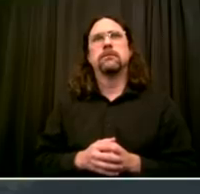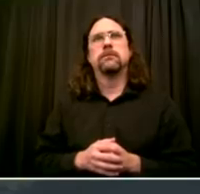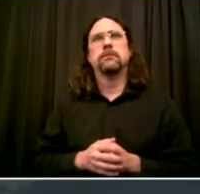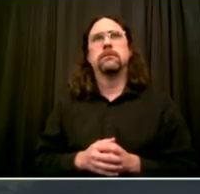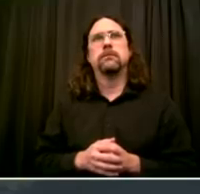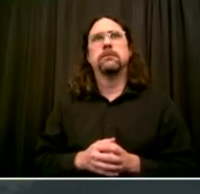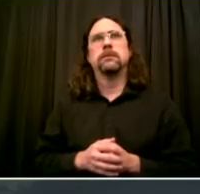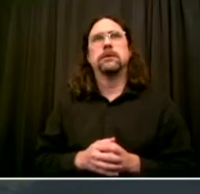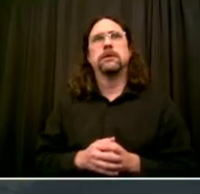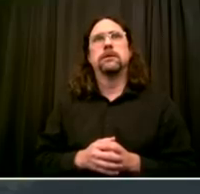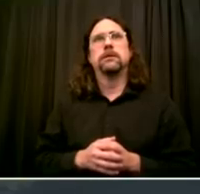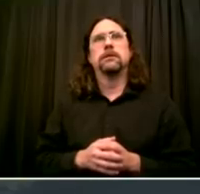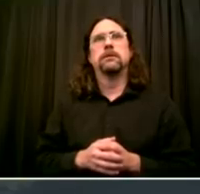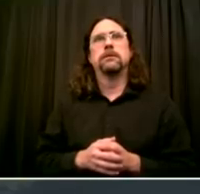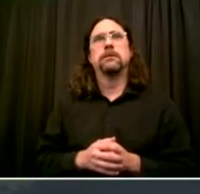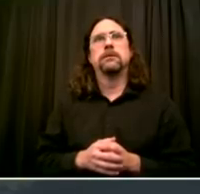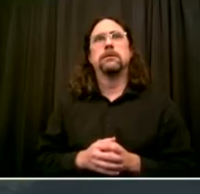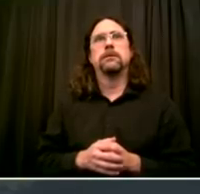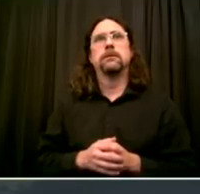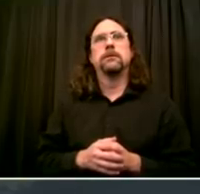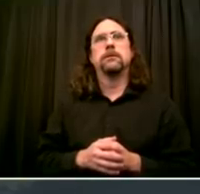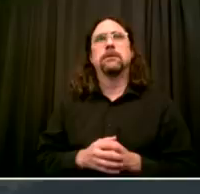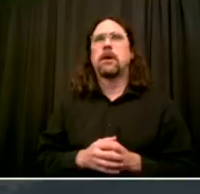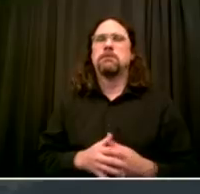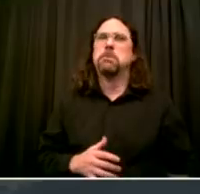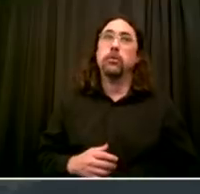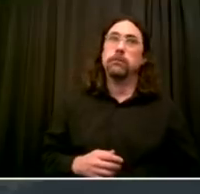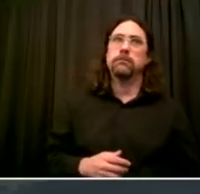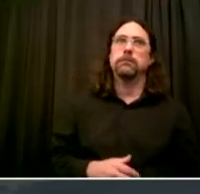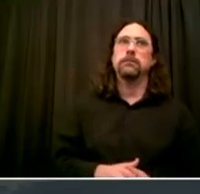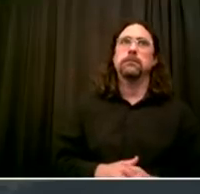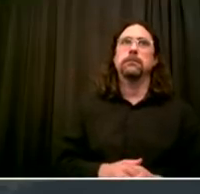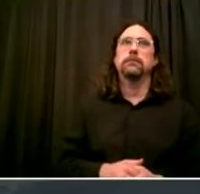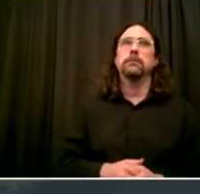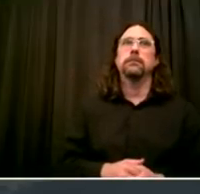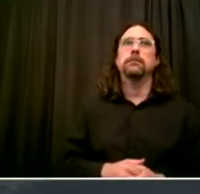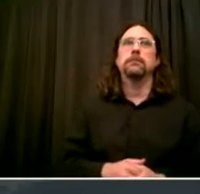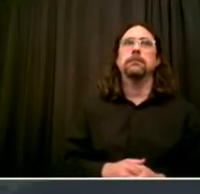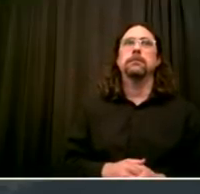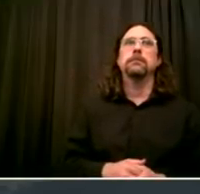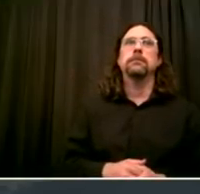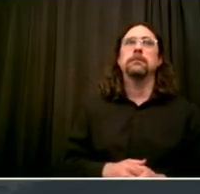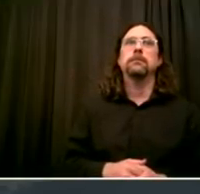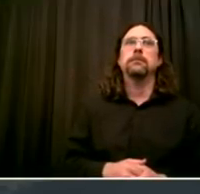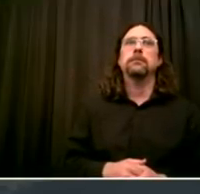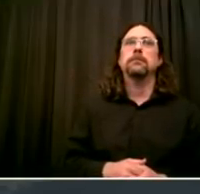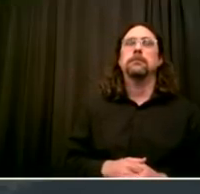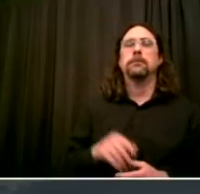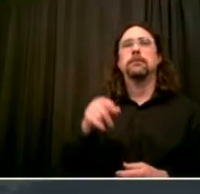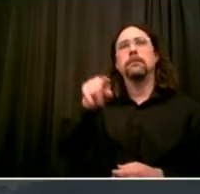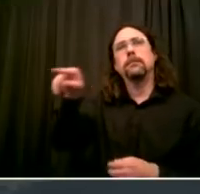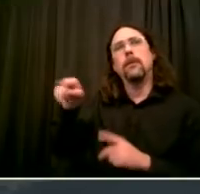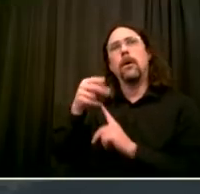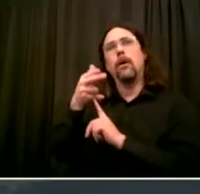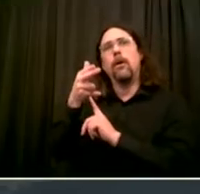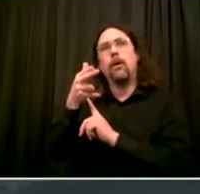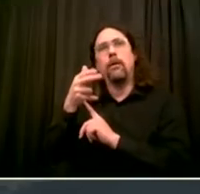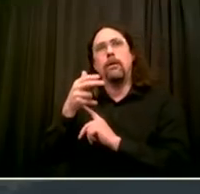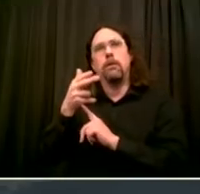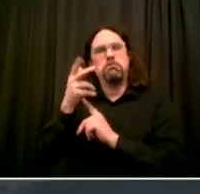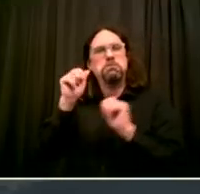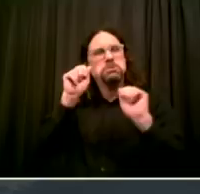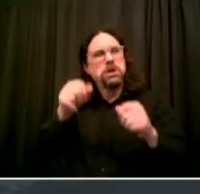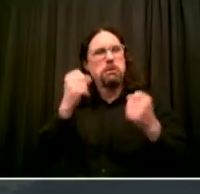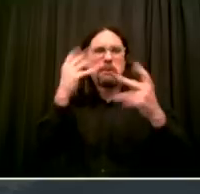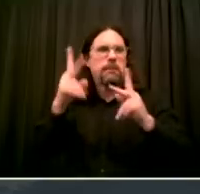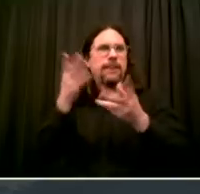health support as well as physical health support. Now, you're talking about a period of up to 14 days. It's not forever, but for that period of